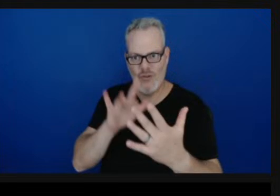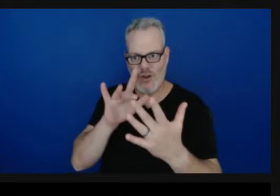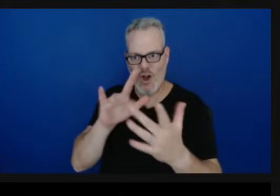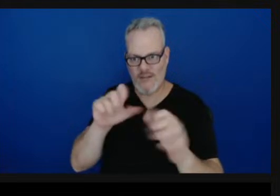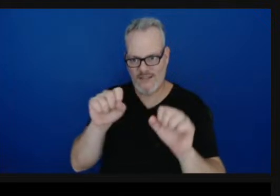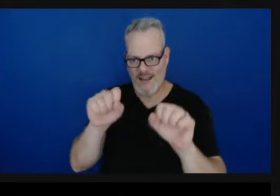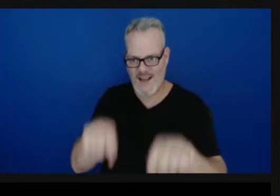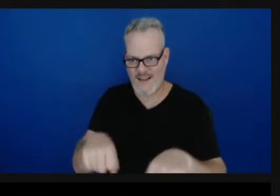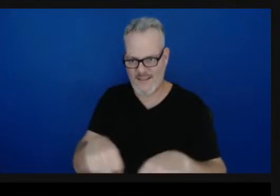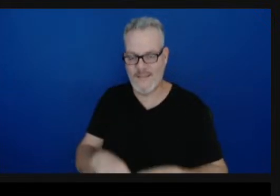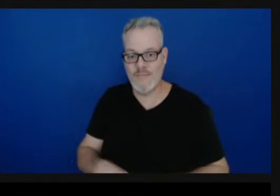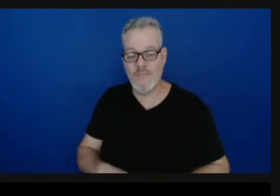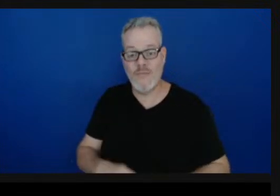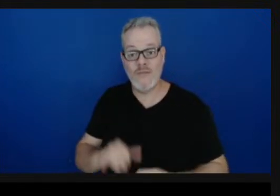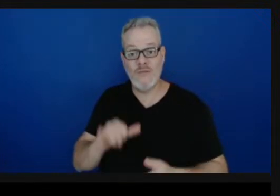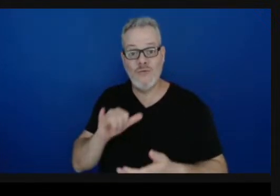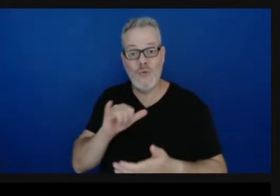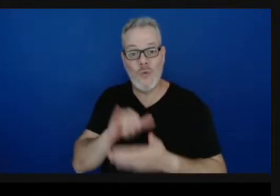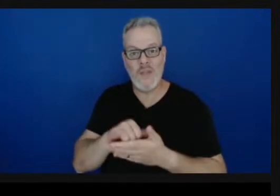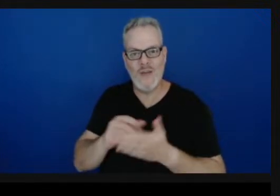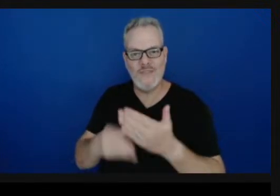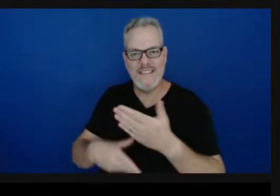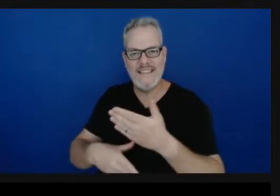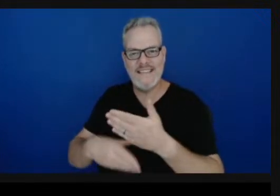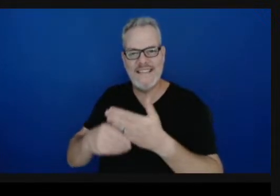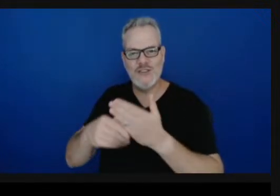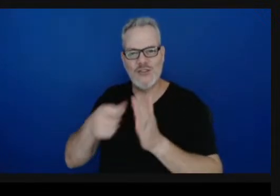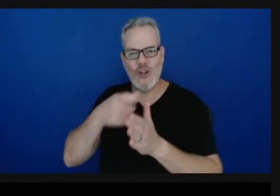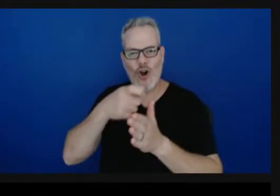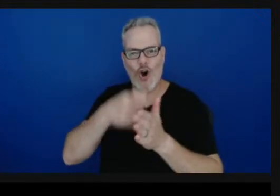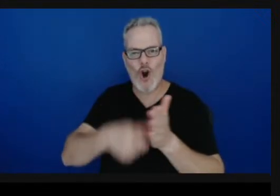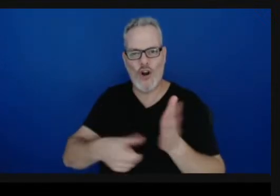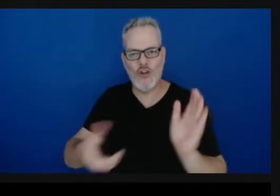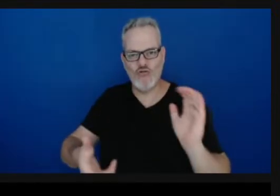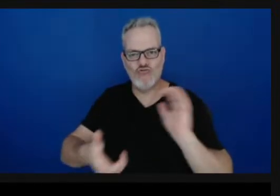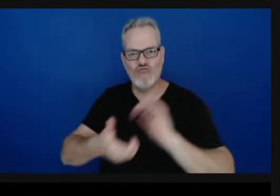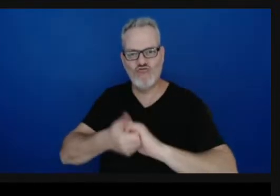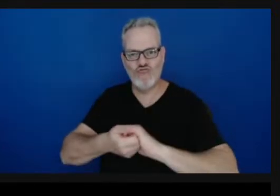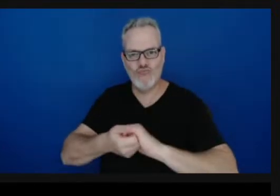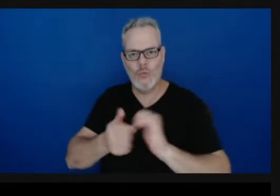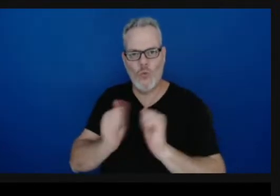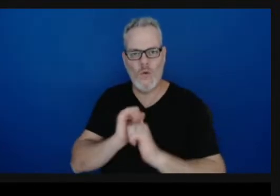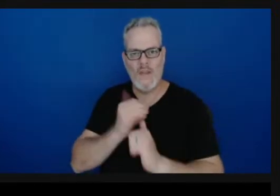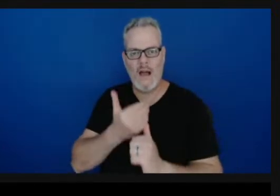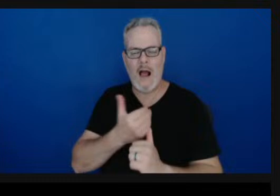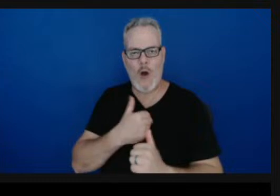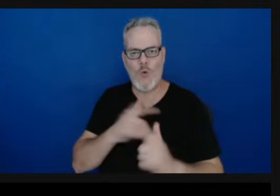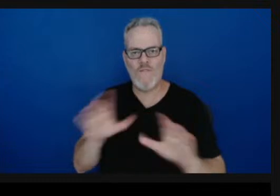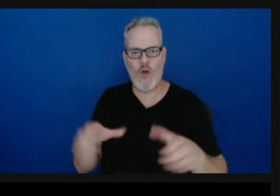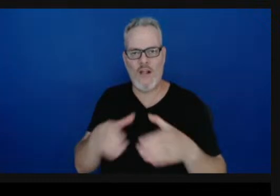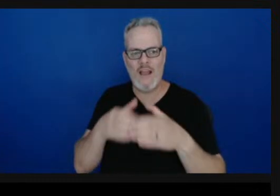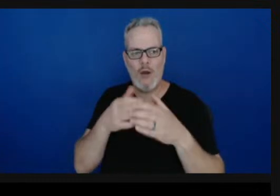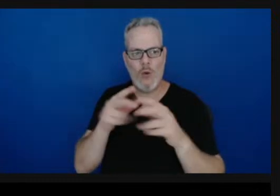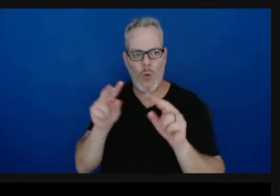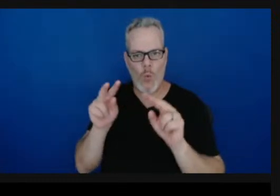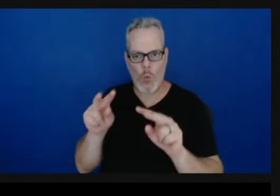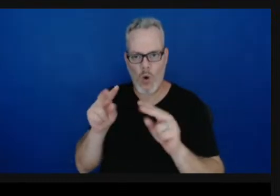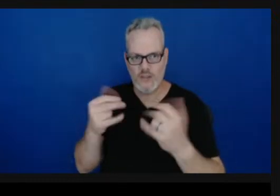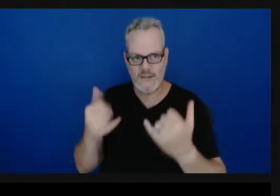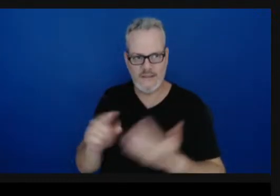All right, so that's the bonus article that kind of goes along with Volcano Watch this week. And with that, we'll just wrap up with